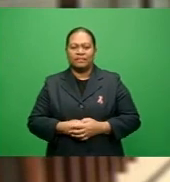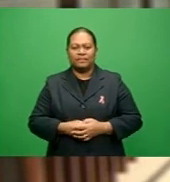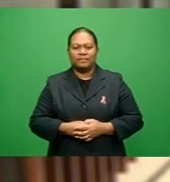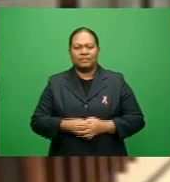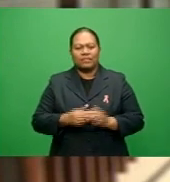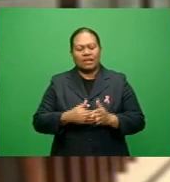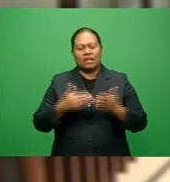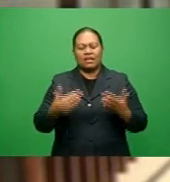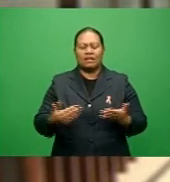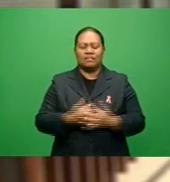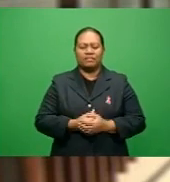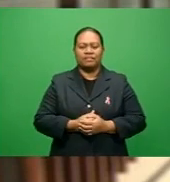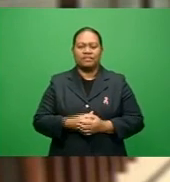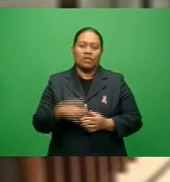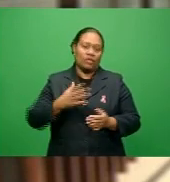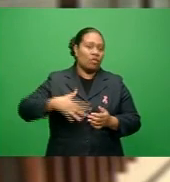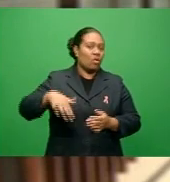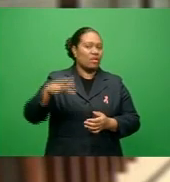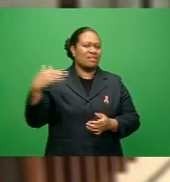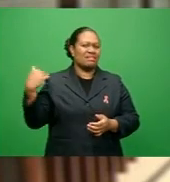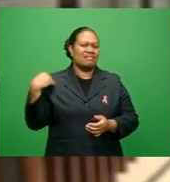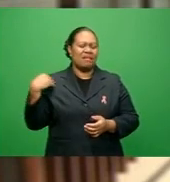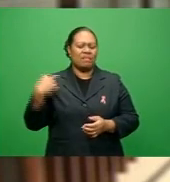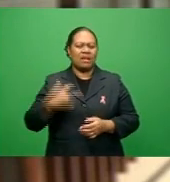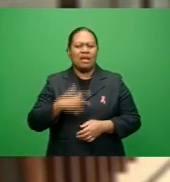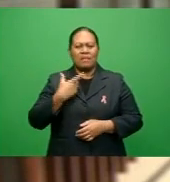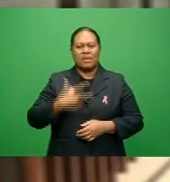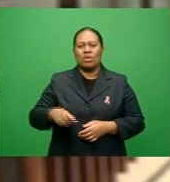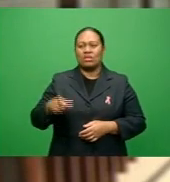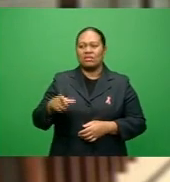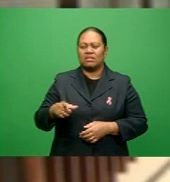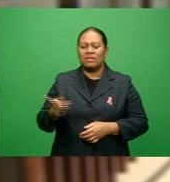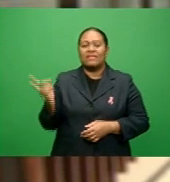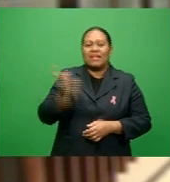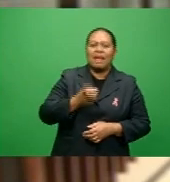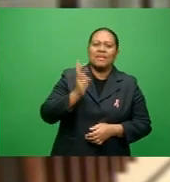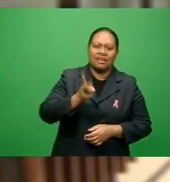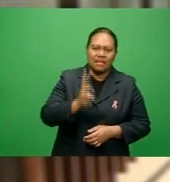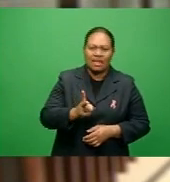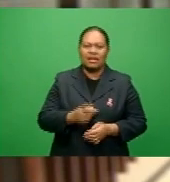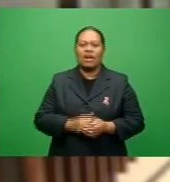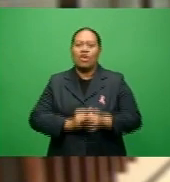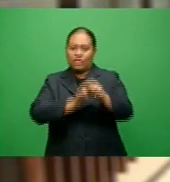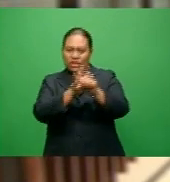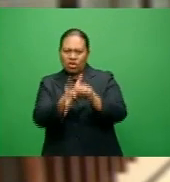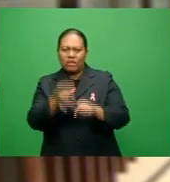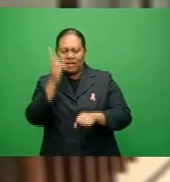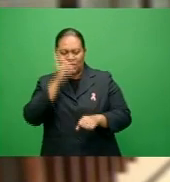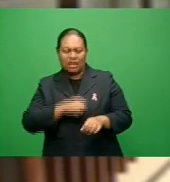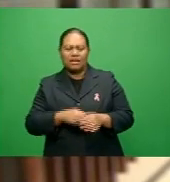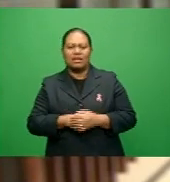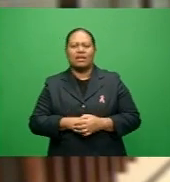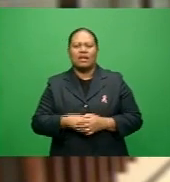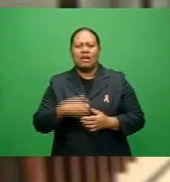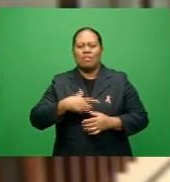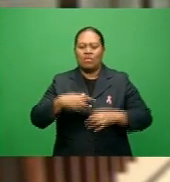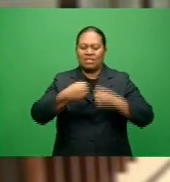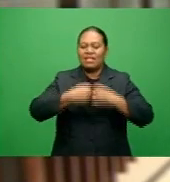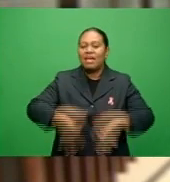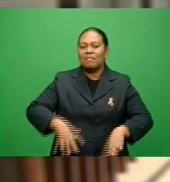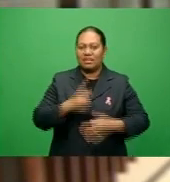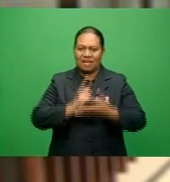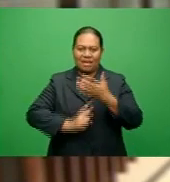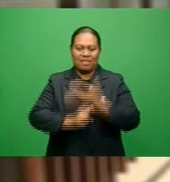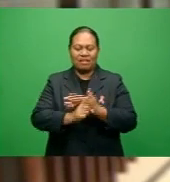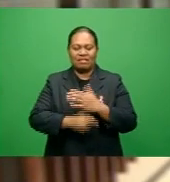most horrifying trouble of all is the second wave of the coronavirus that could trigger more intense lockdown, causing more damage to the global